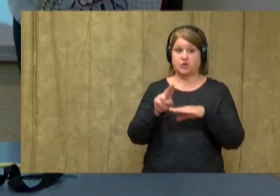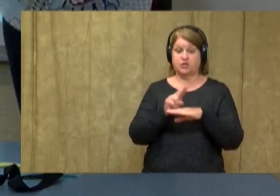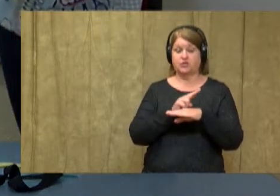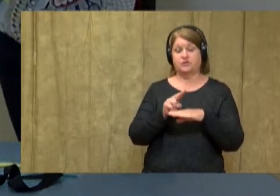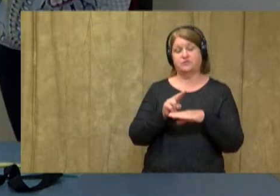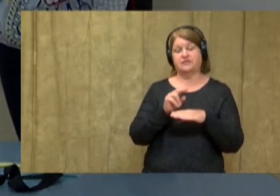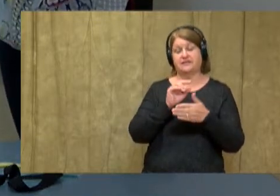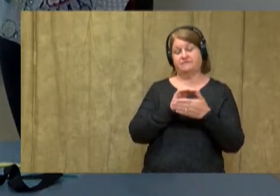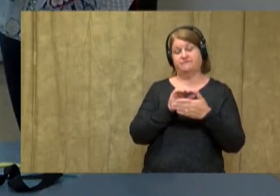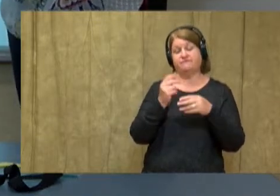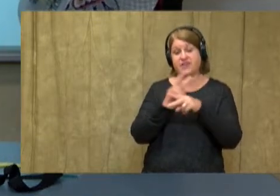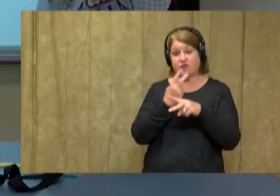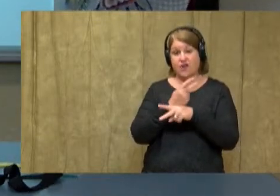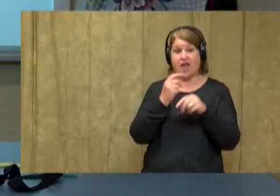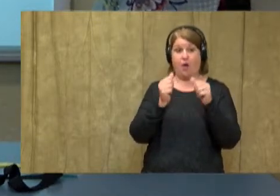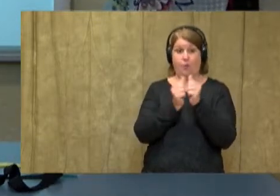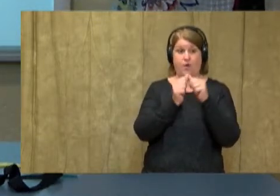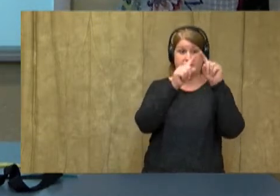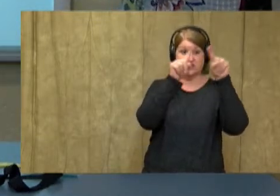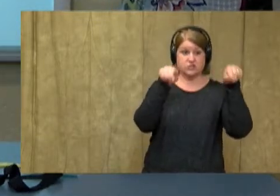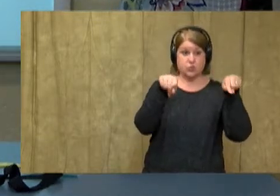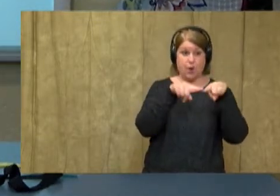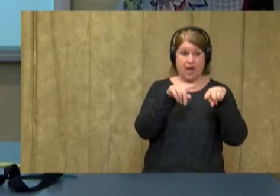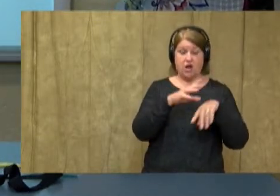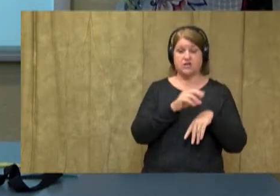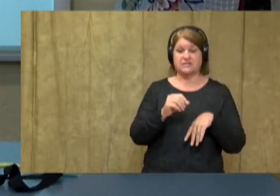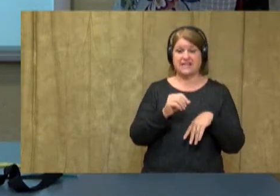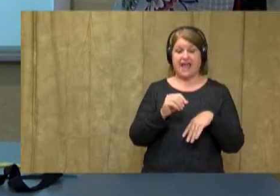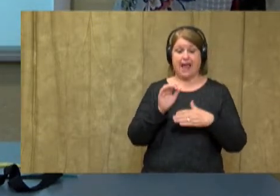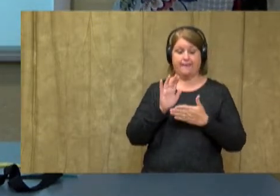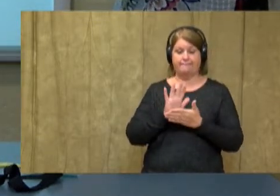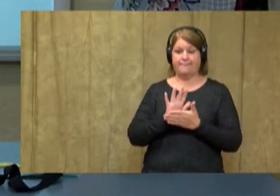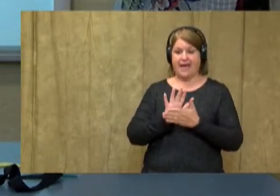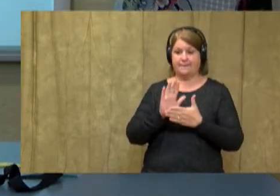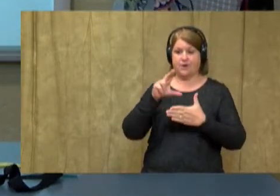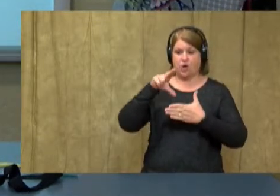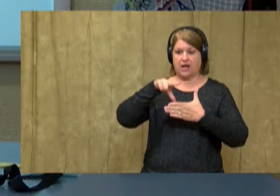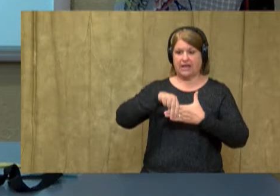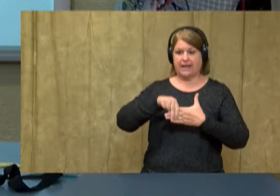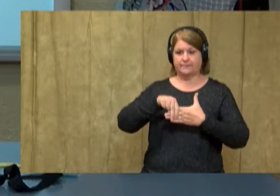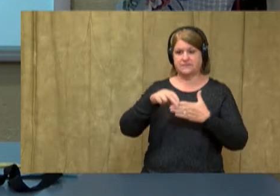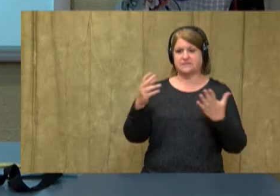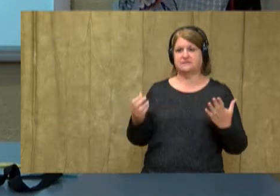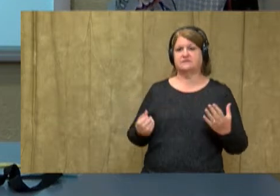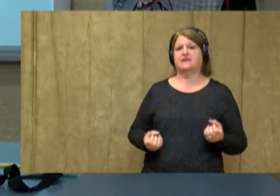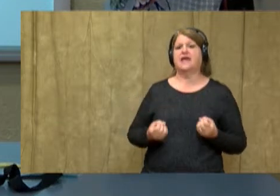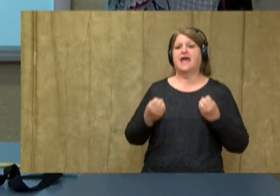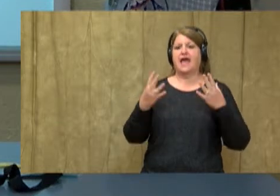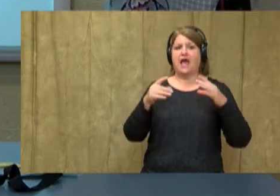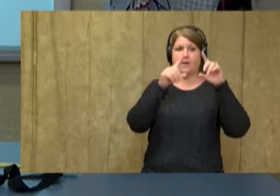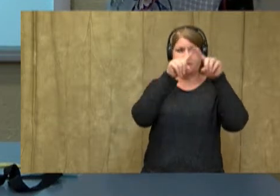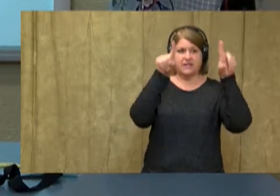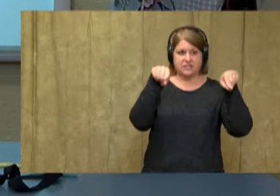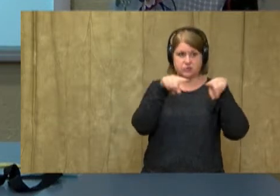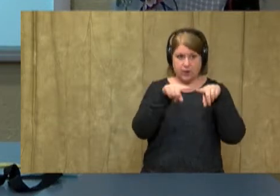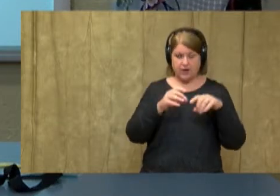then paper clips. How many squares long is the watch? How many paper clips long is the